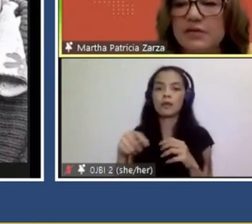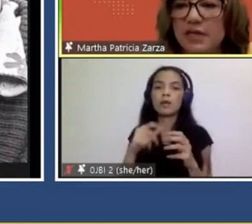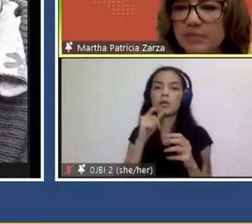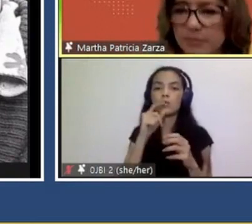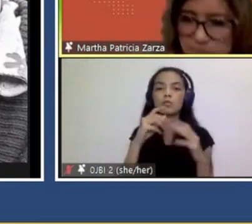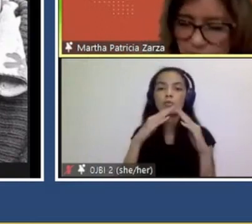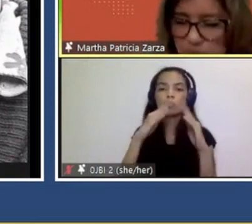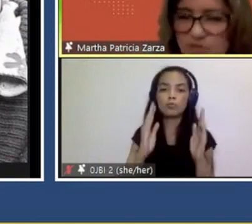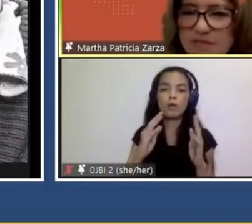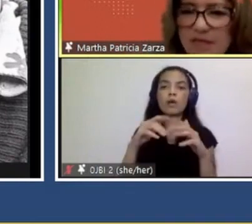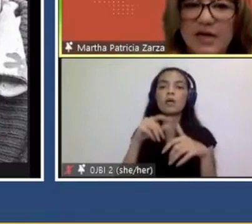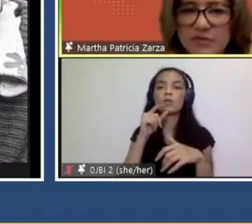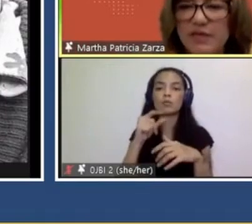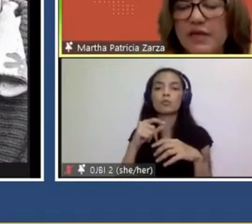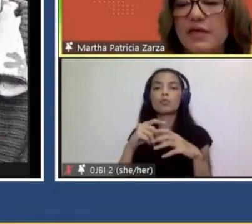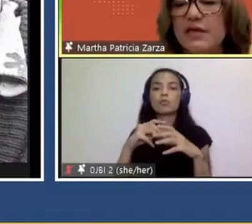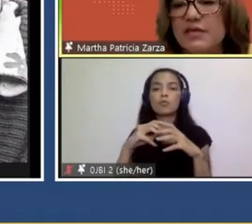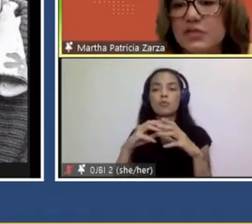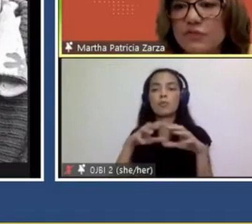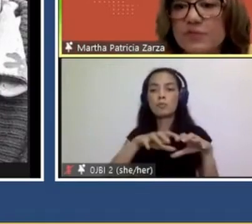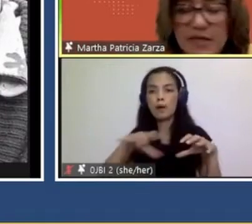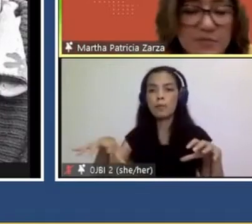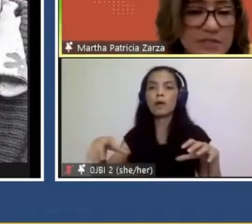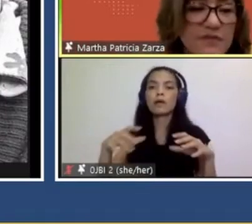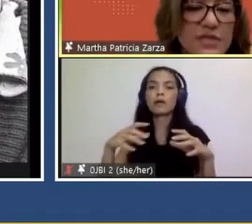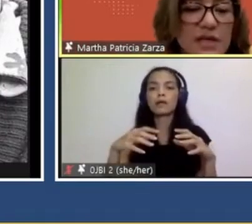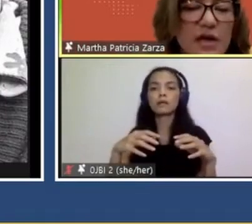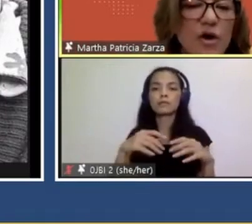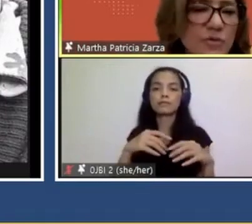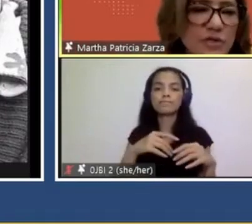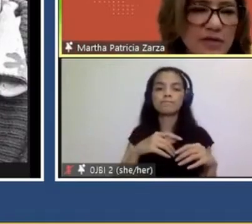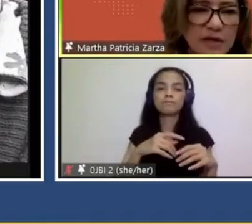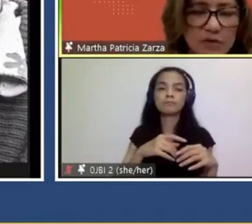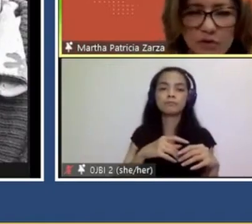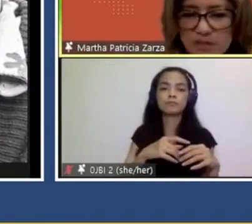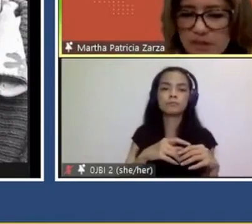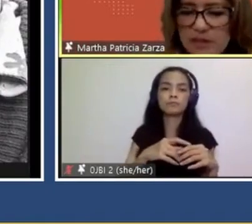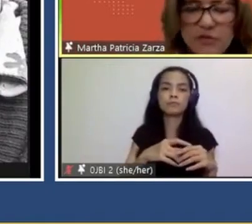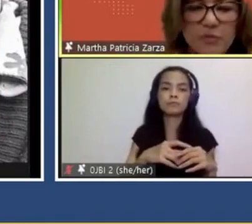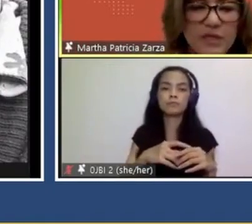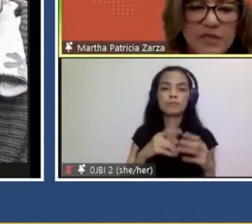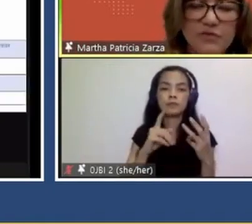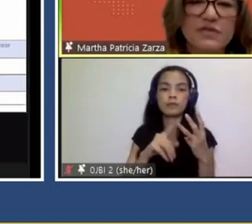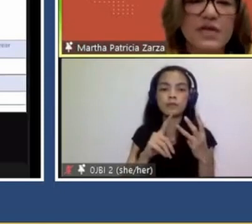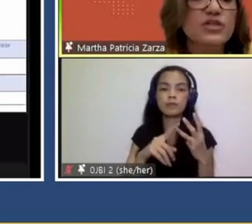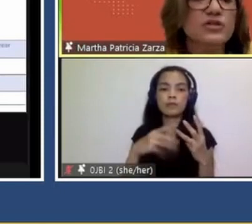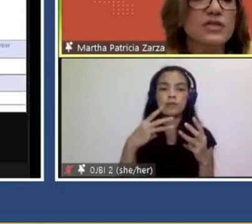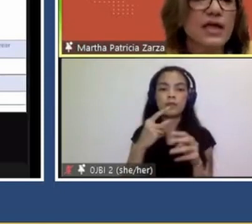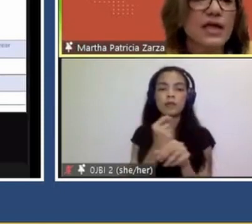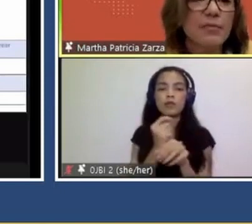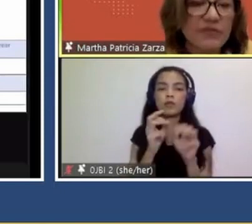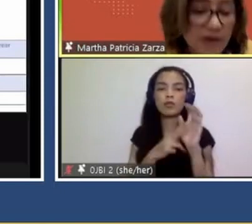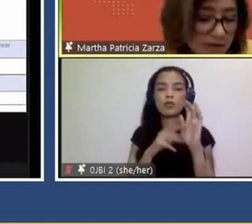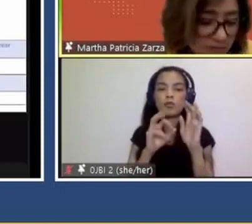houses and their products inside the house, like the stoves by themselves. Obviously, the ergonomics and anthropometric